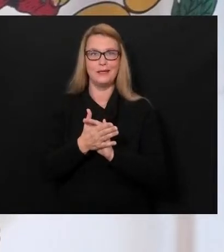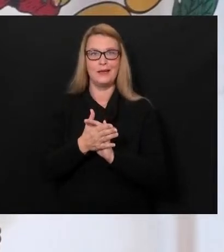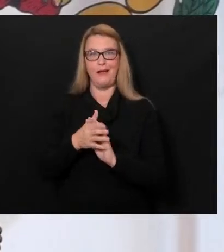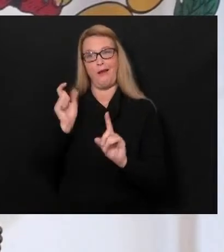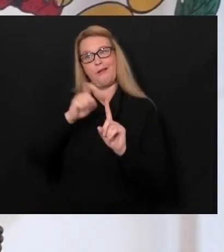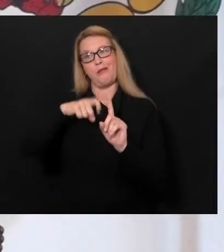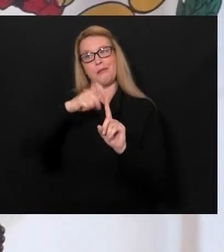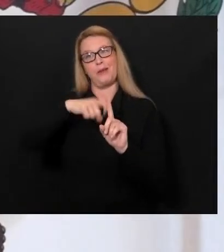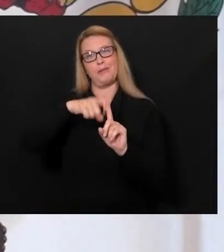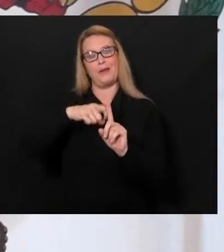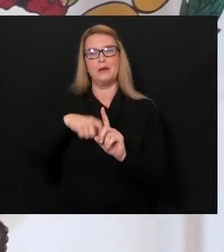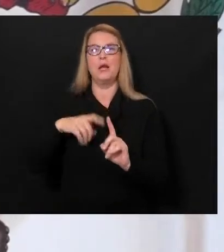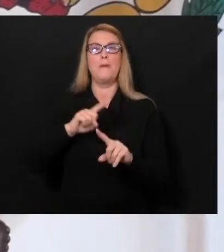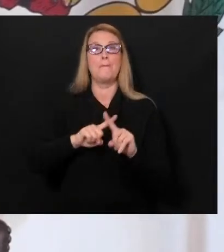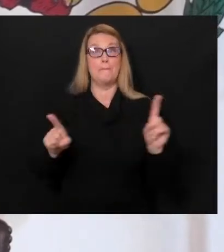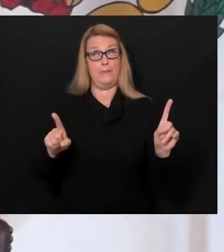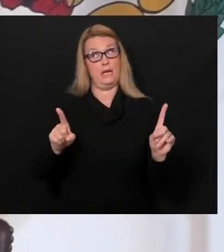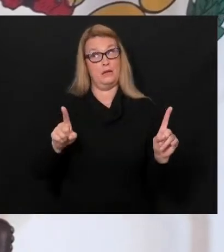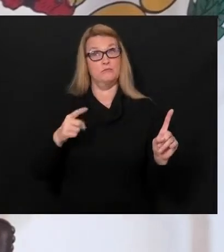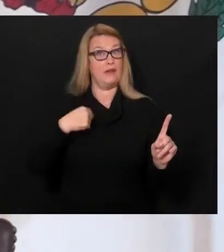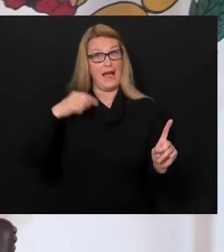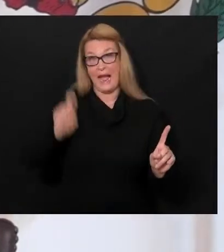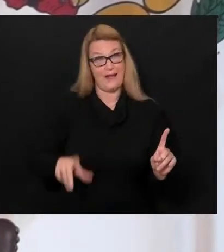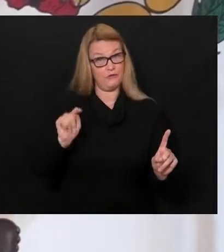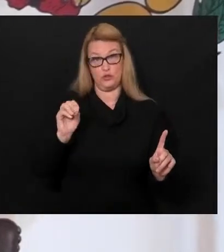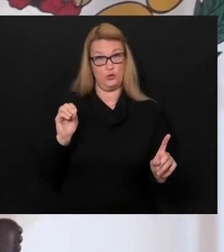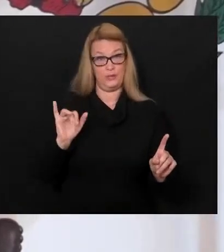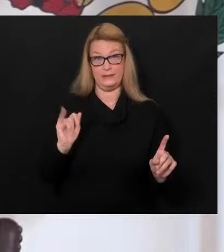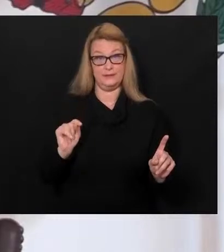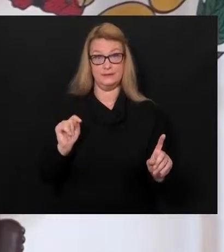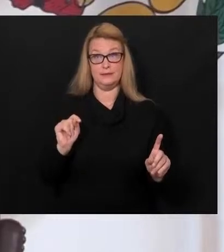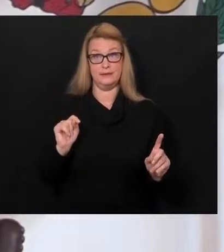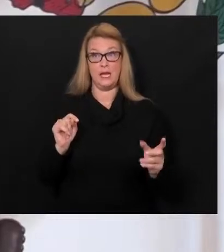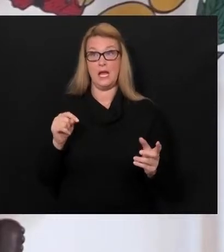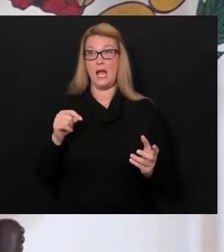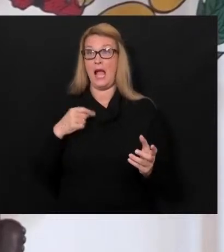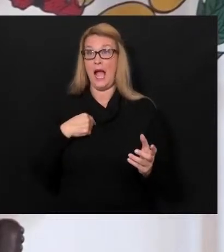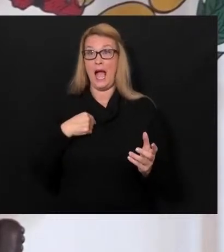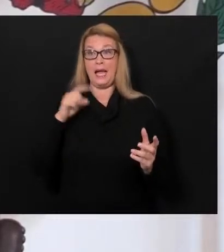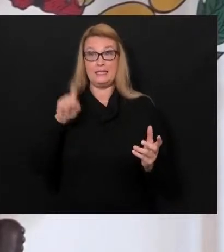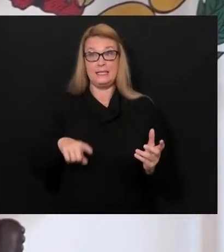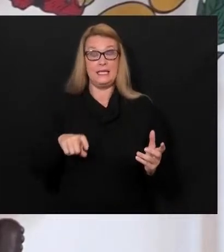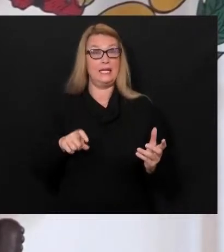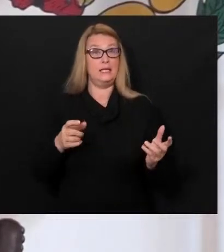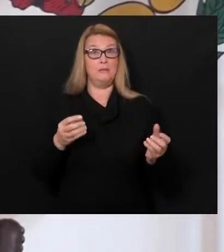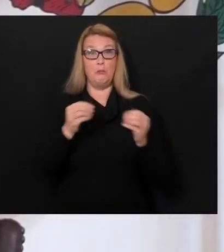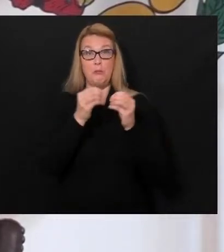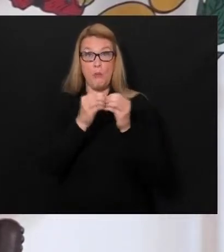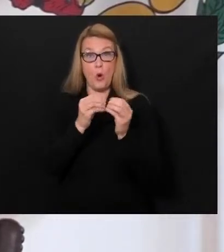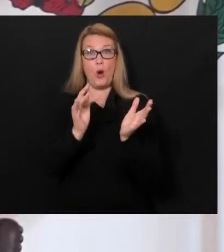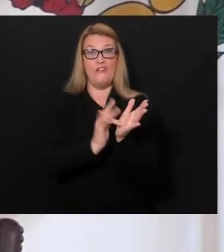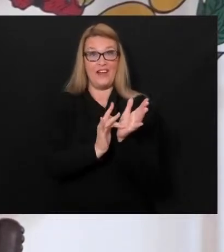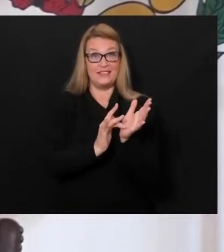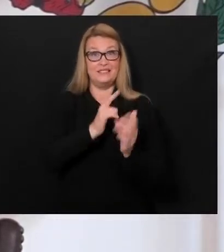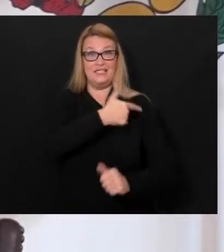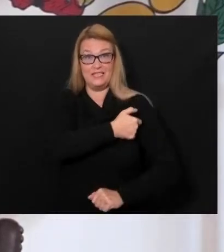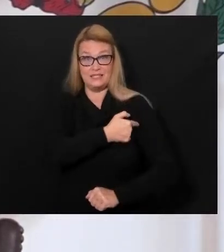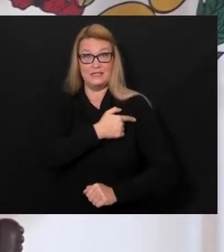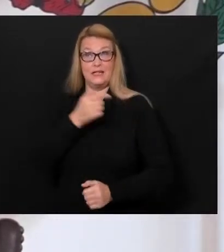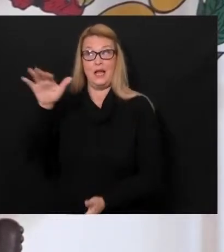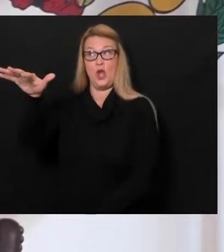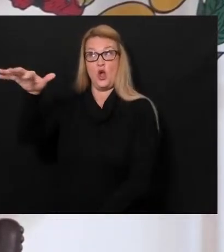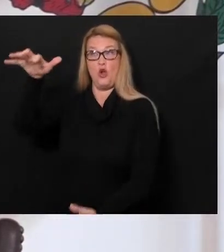and bug him to death, but I got to. I got to, because we just need more vaccines in West